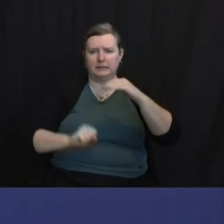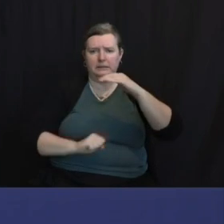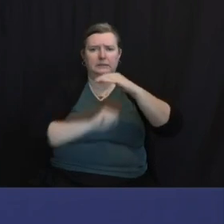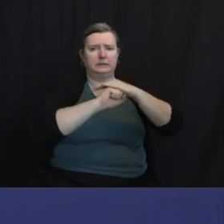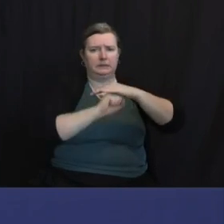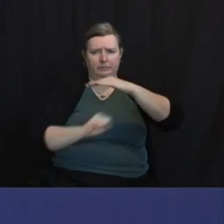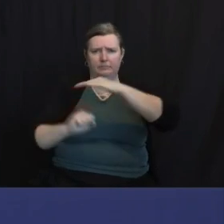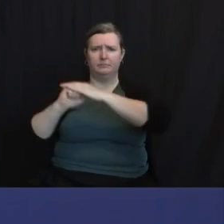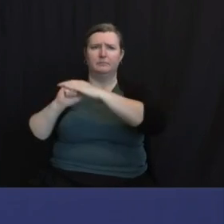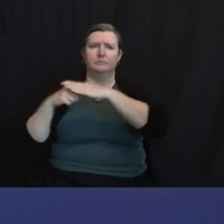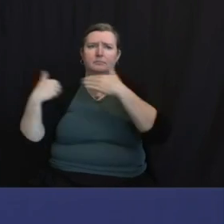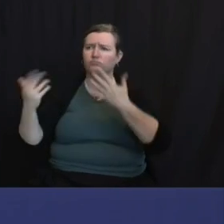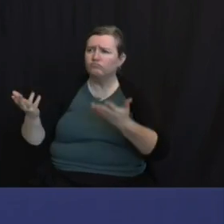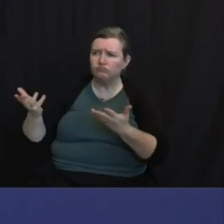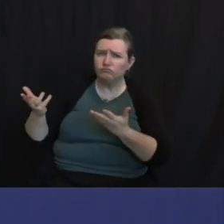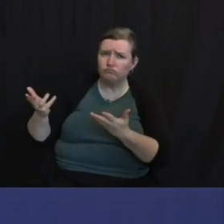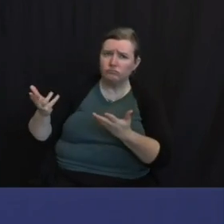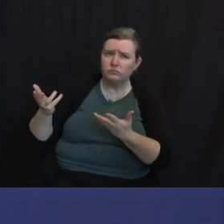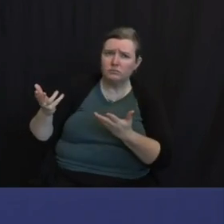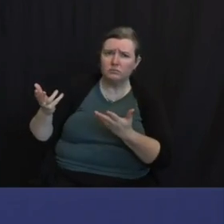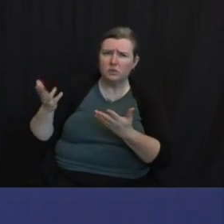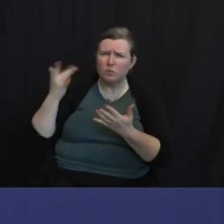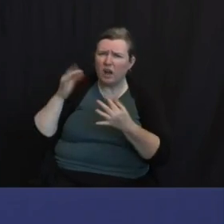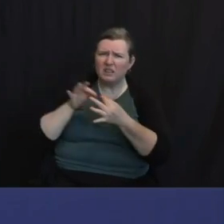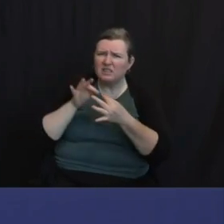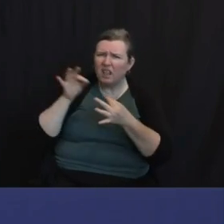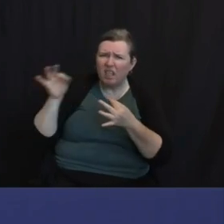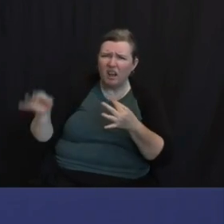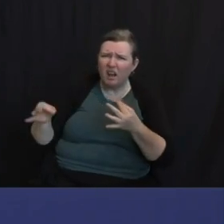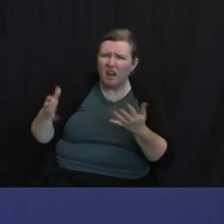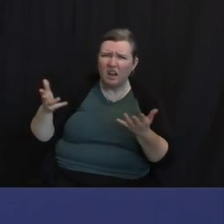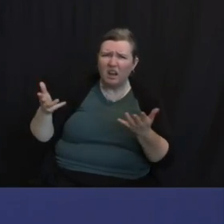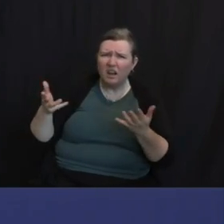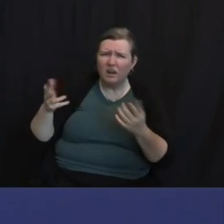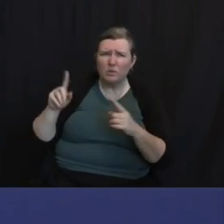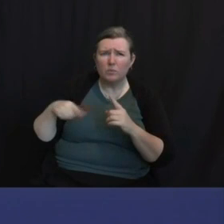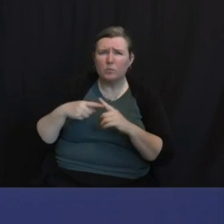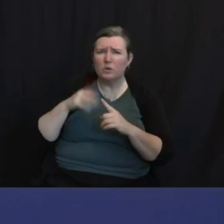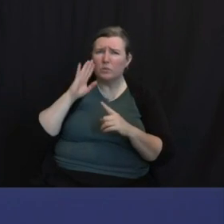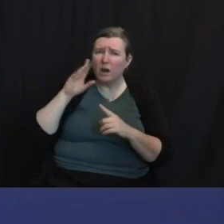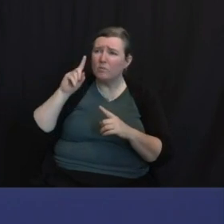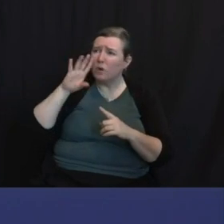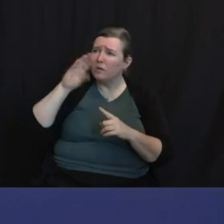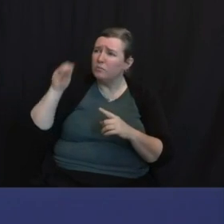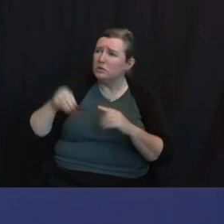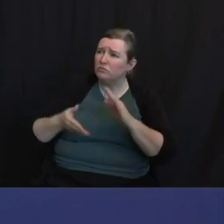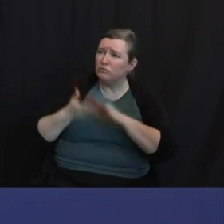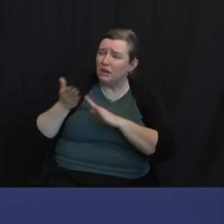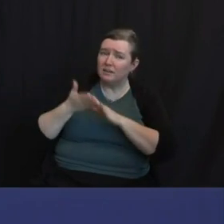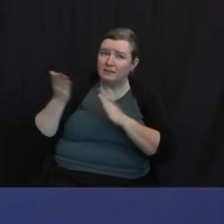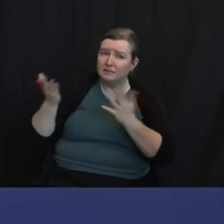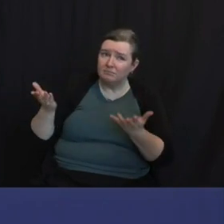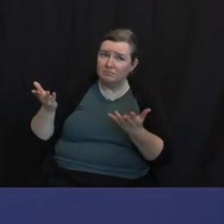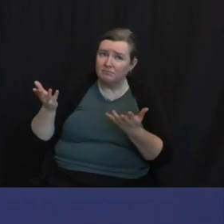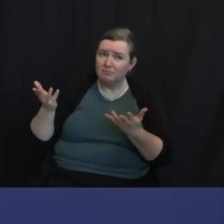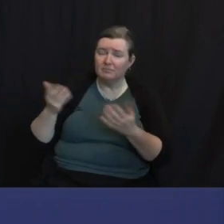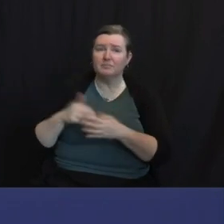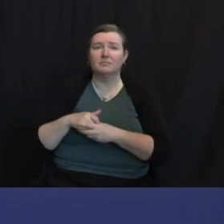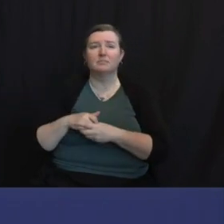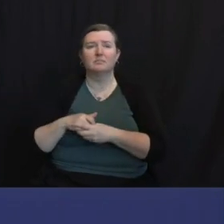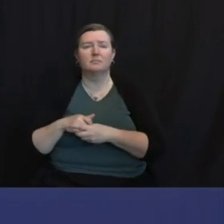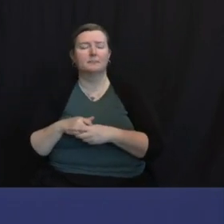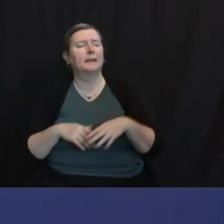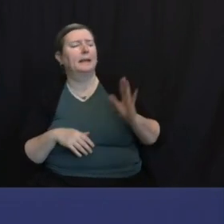expect they will be running fully? Thank you. Thank you, Elise. On the second, I think I'm going to probably defer to Judy, and we may want to get back to you on